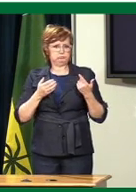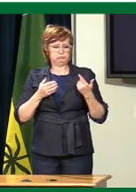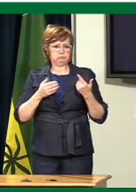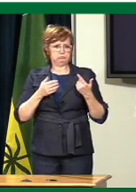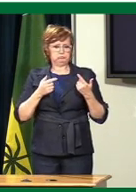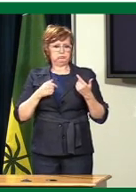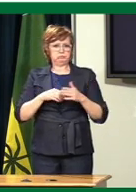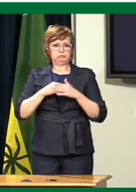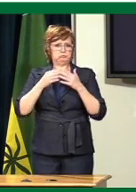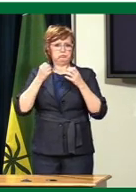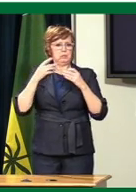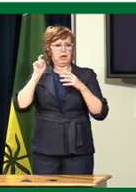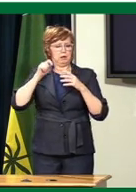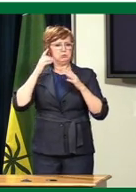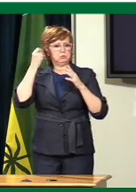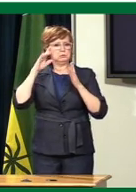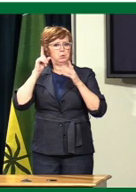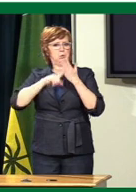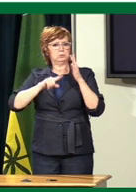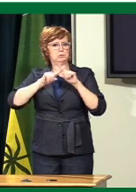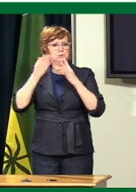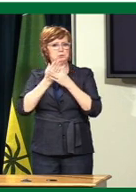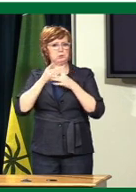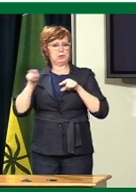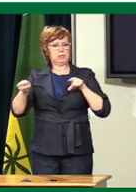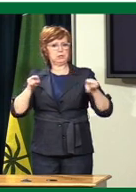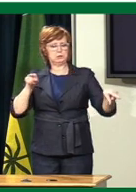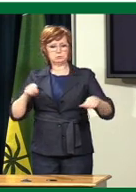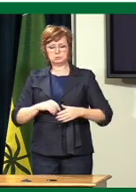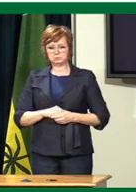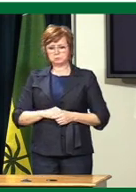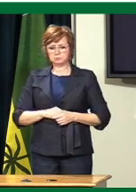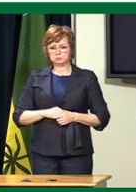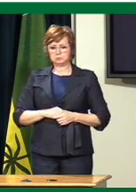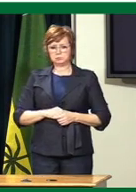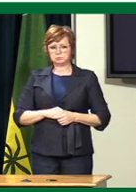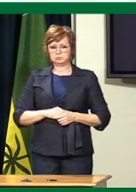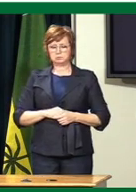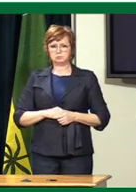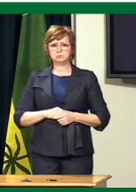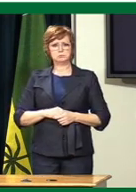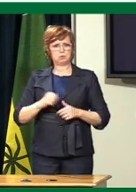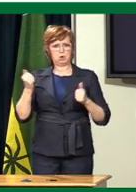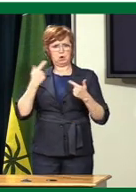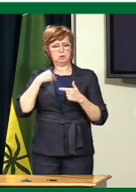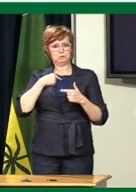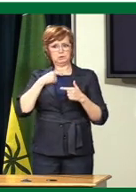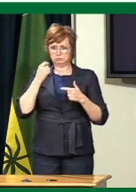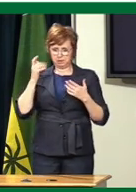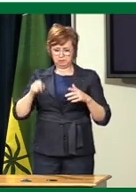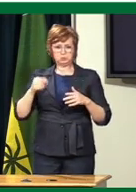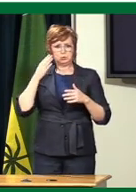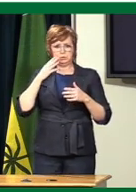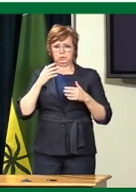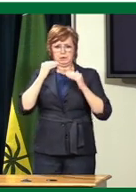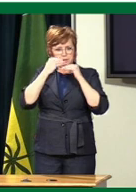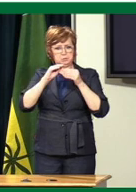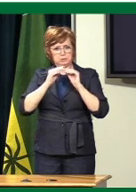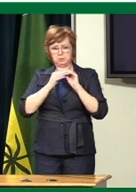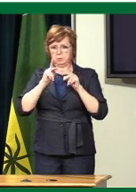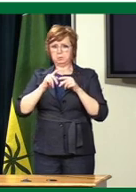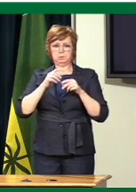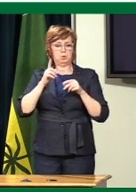orders in effect, where we should really have virtually no close contacts on a day-to-day basis, whether we are in a